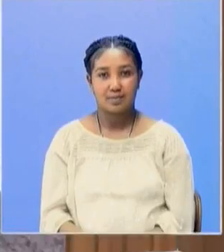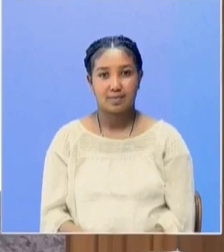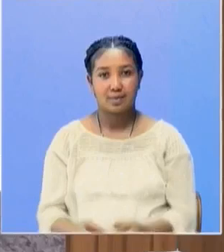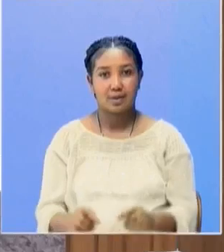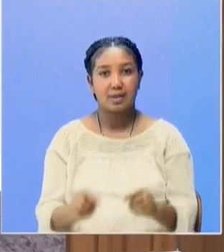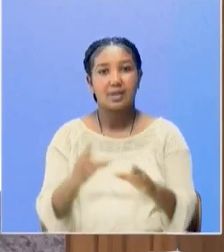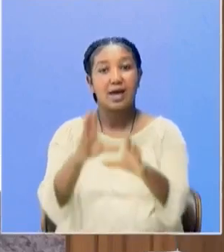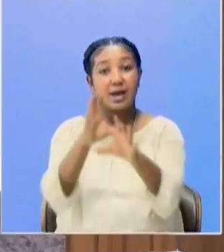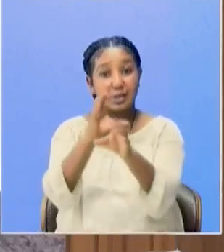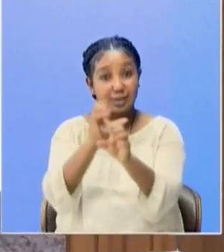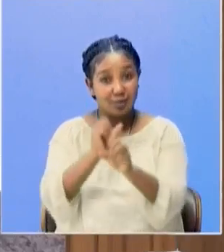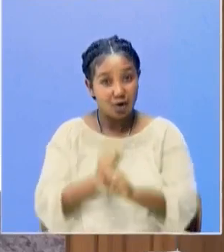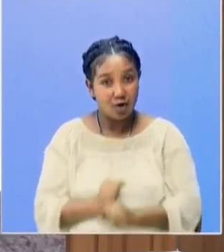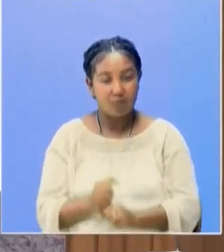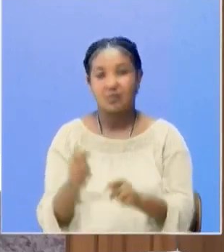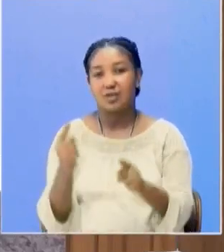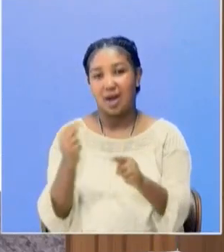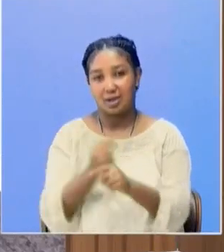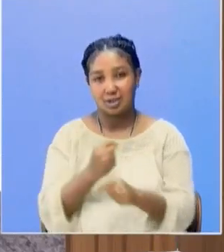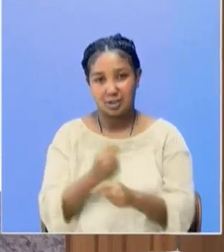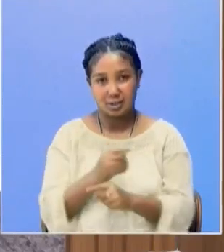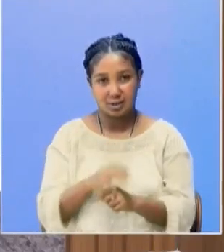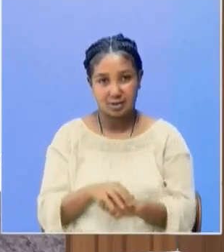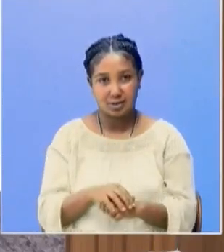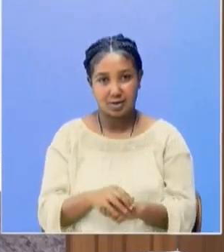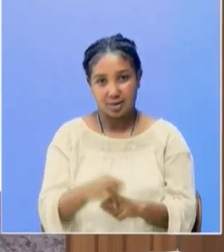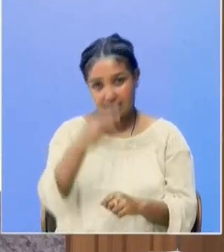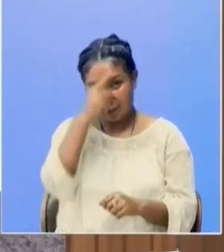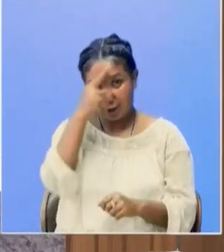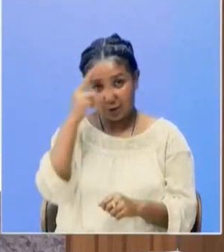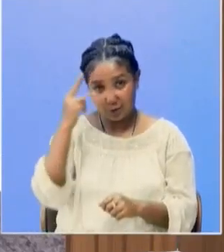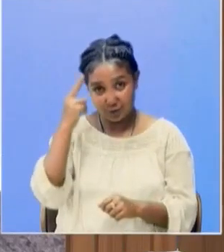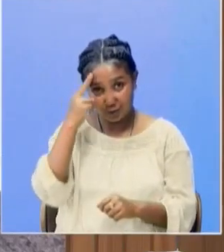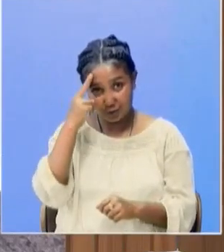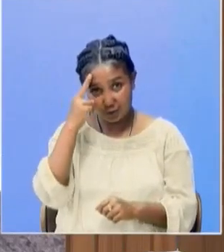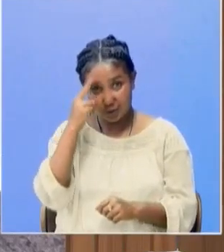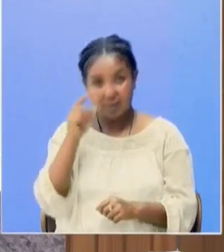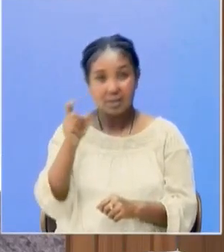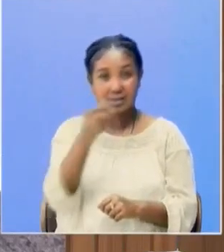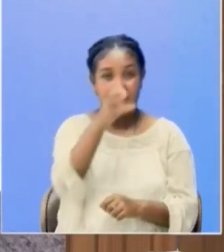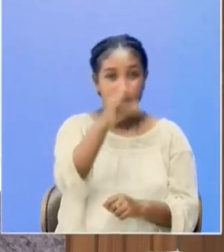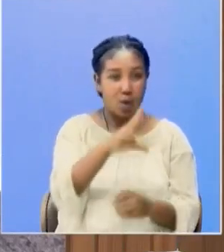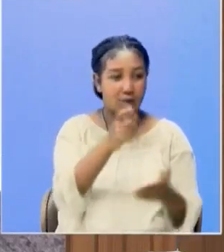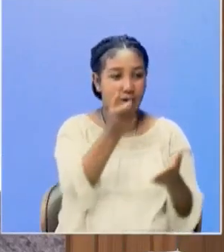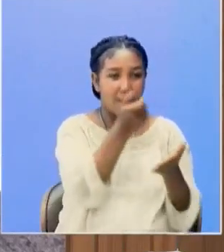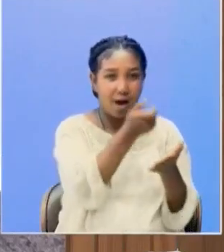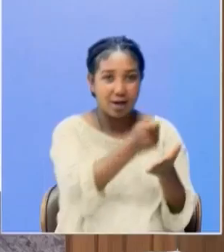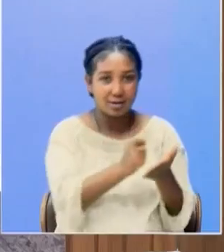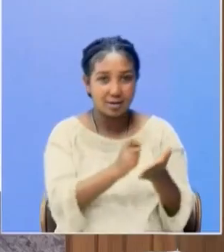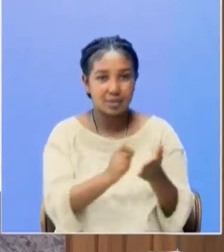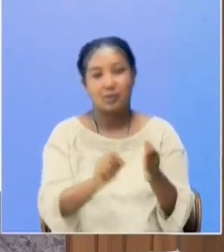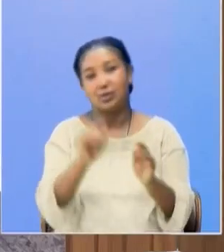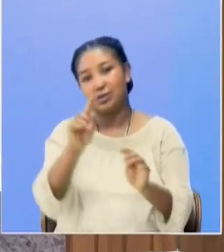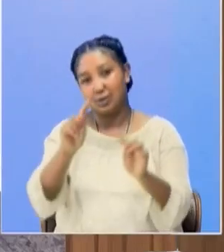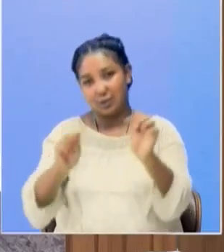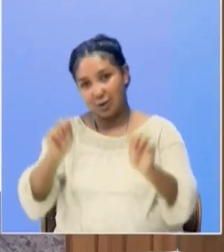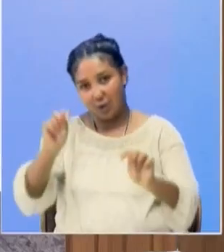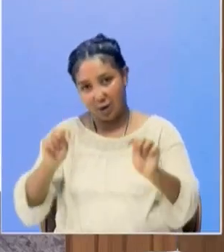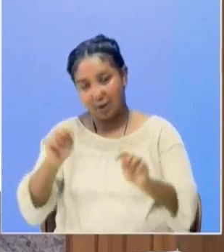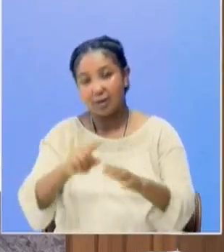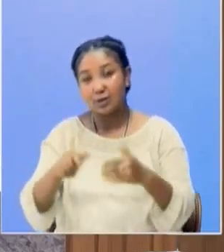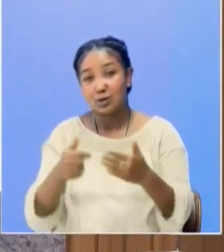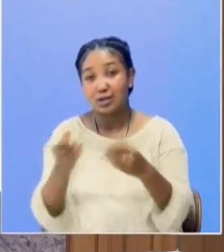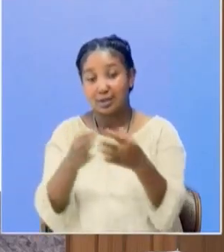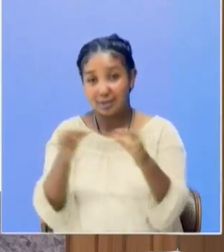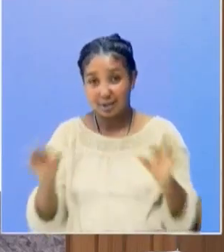The receiver of the action. Because someone writes a story. So in